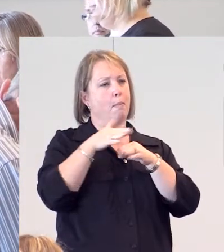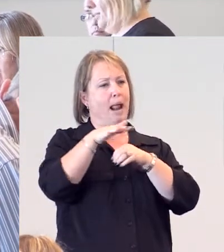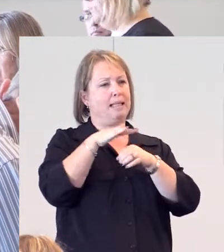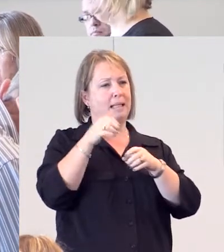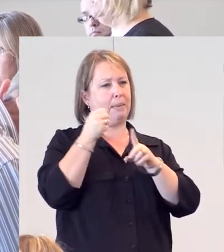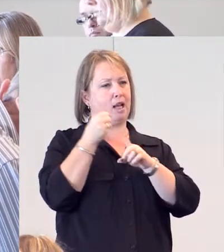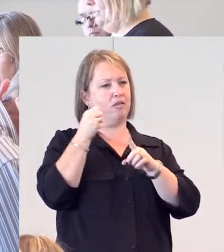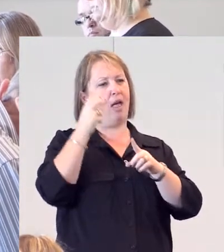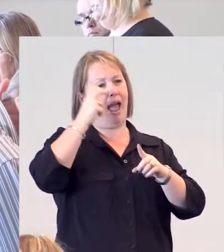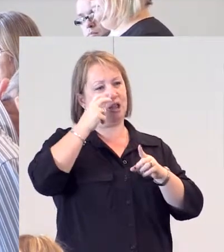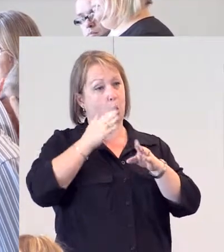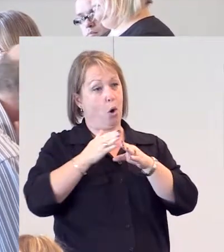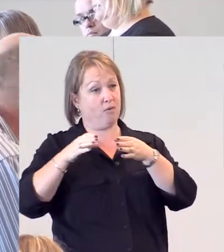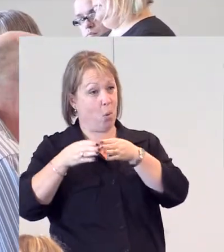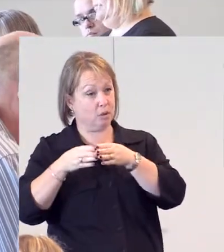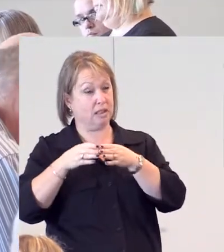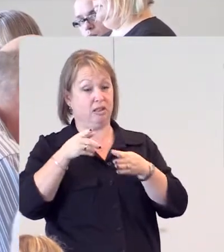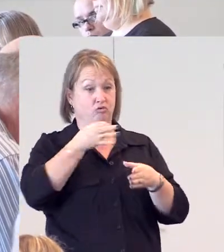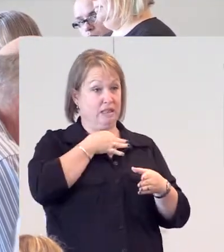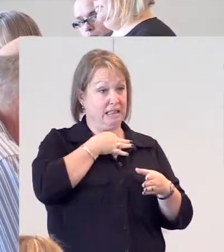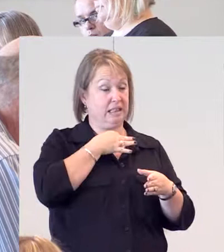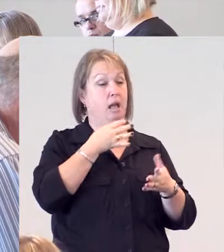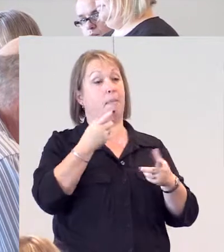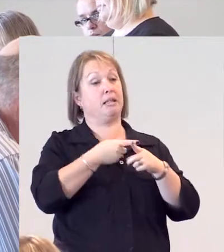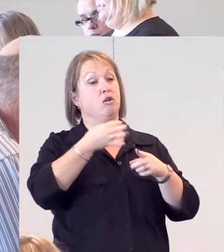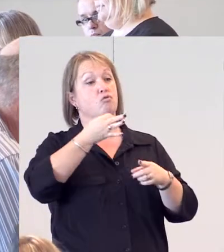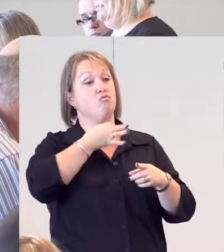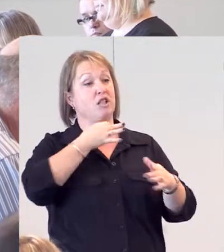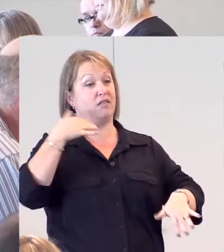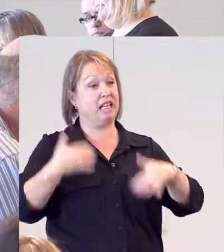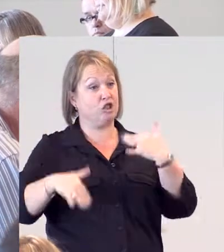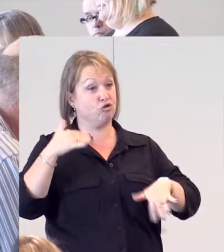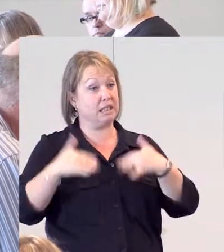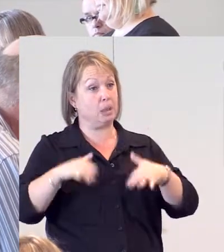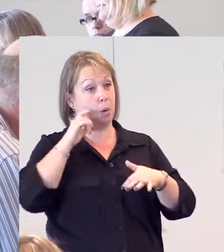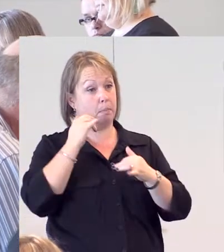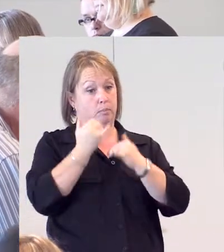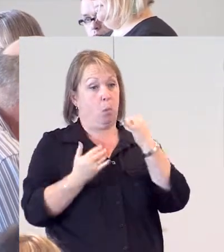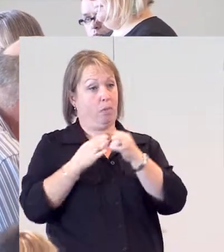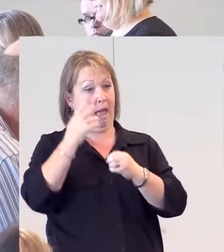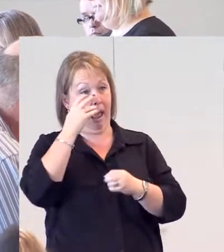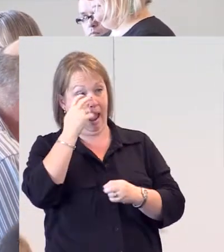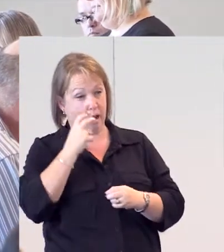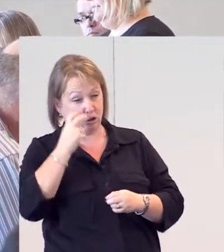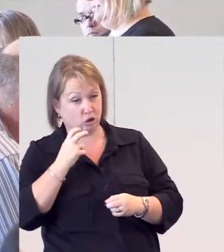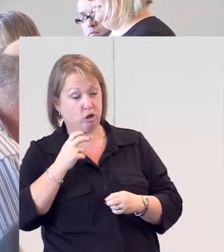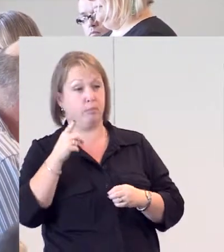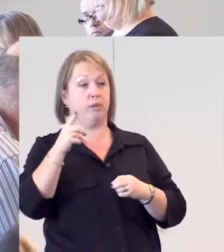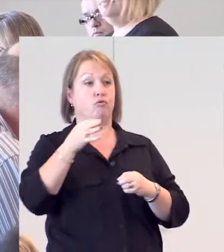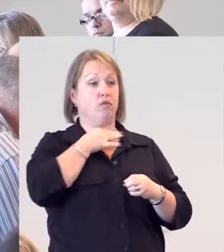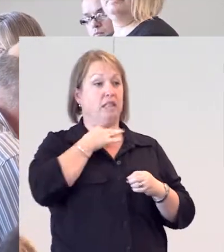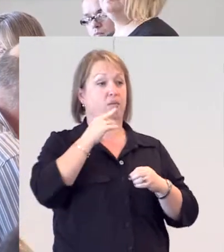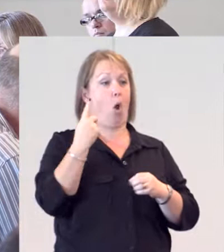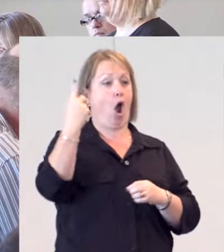workforce. Does the risk of injury increase with age? We'll have to consider those things. Does the risk relate to isolated and the